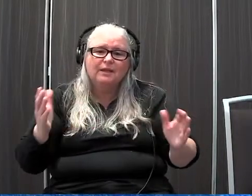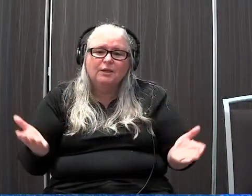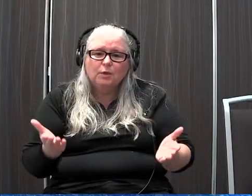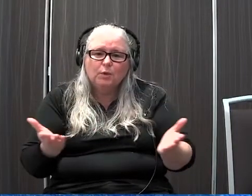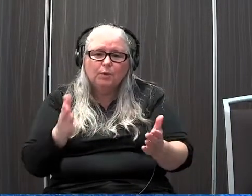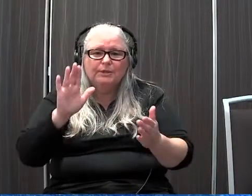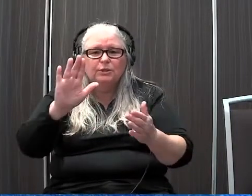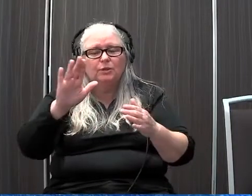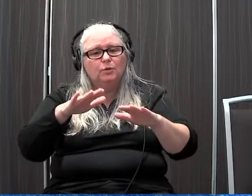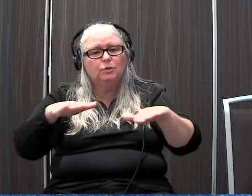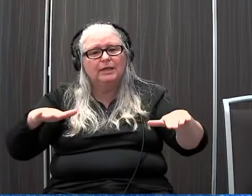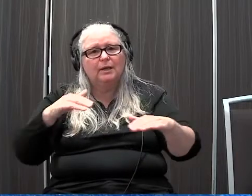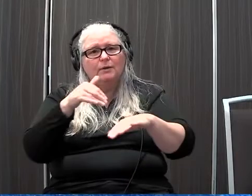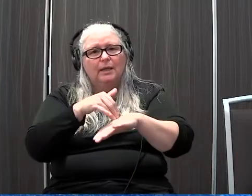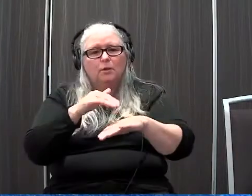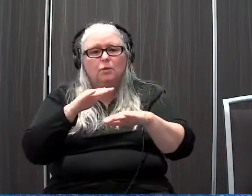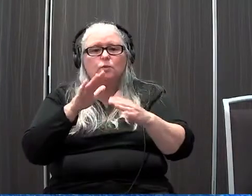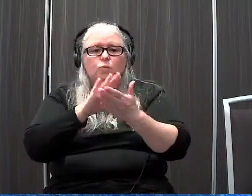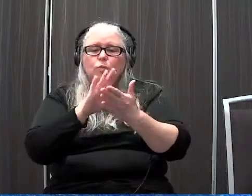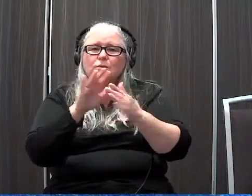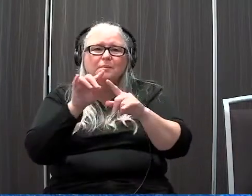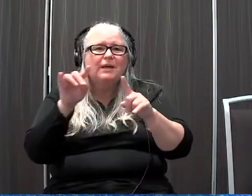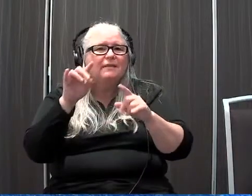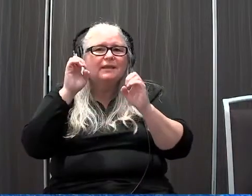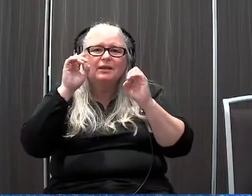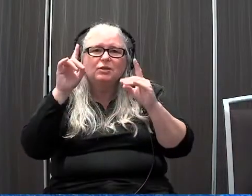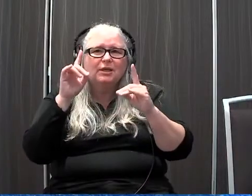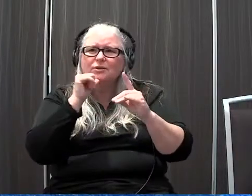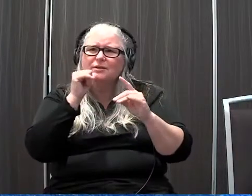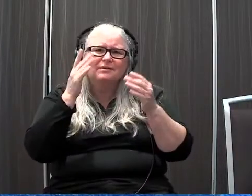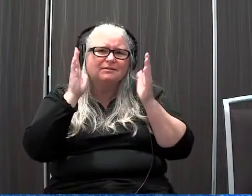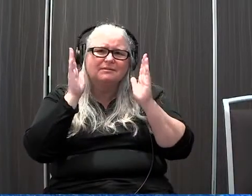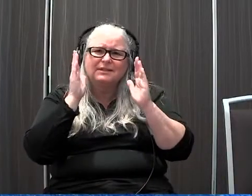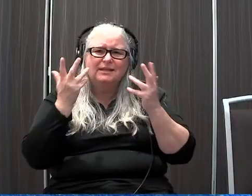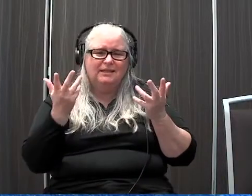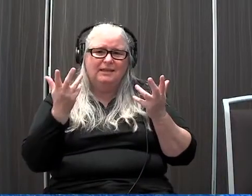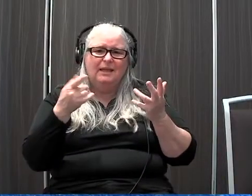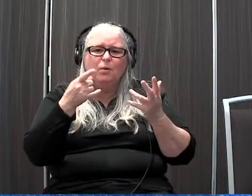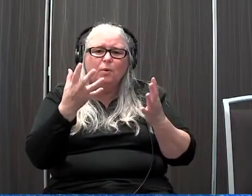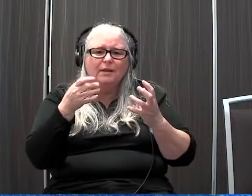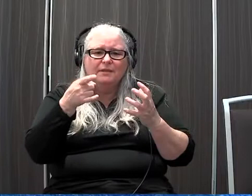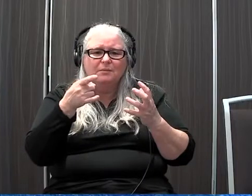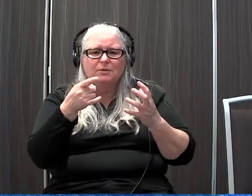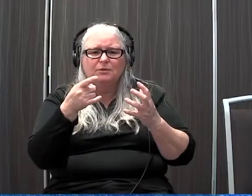the educators aren't always listening to them, or the school team is trying to fit their children into these